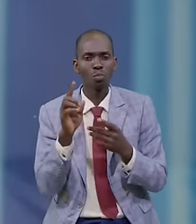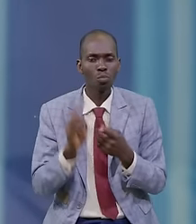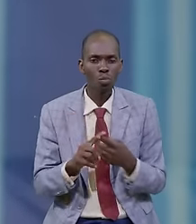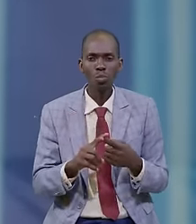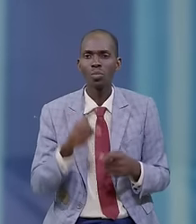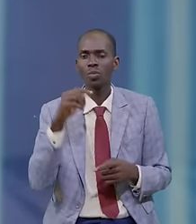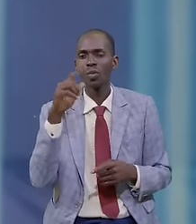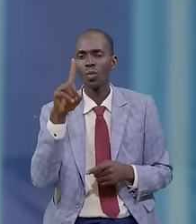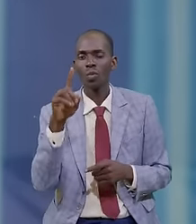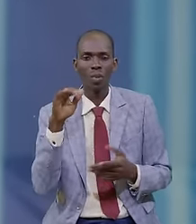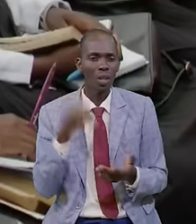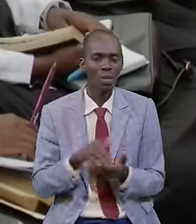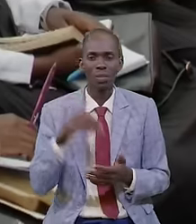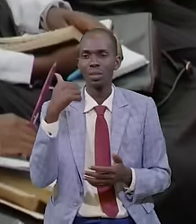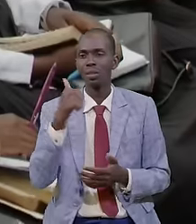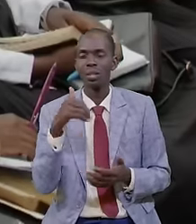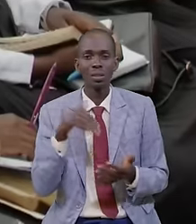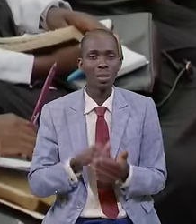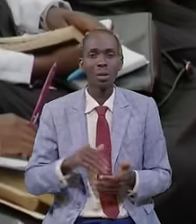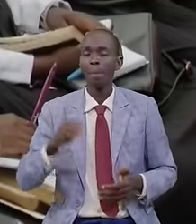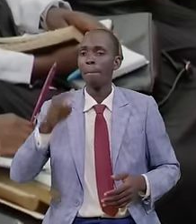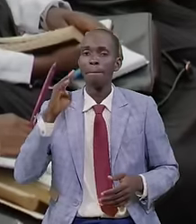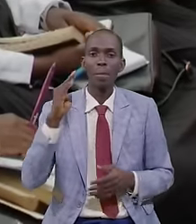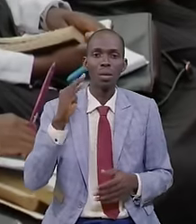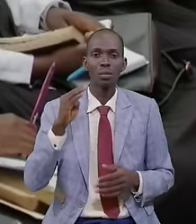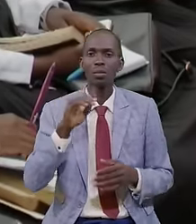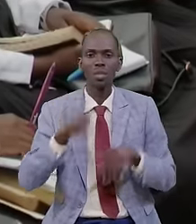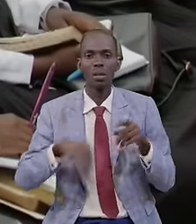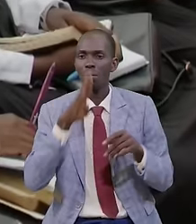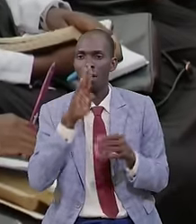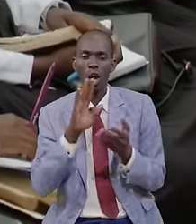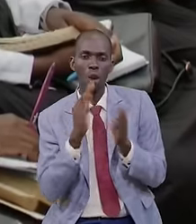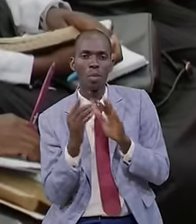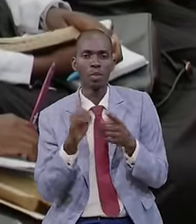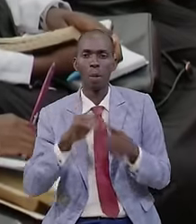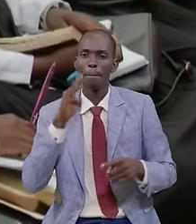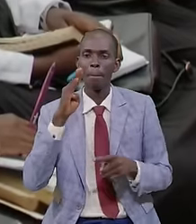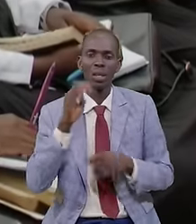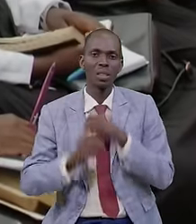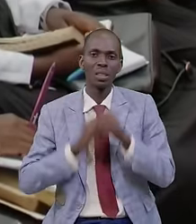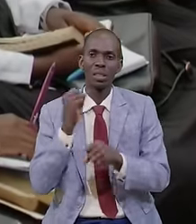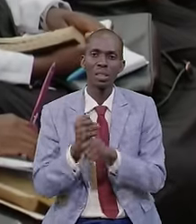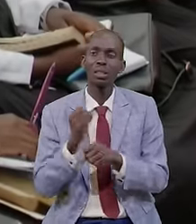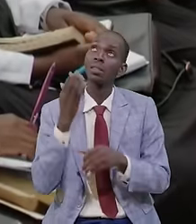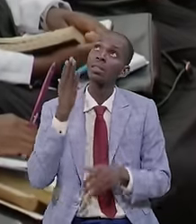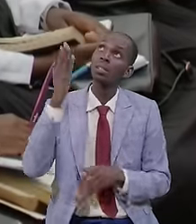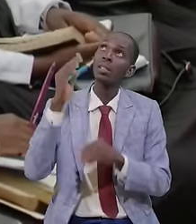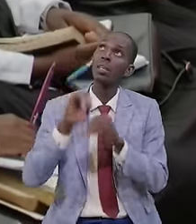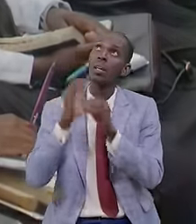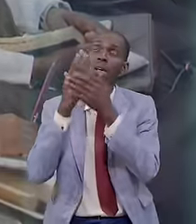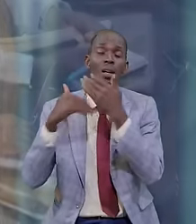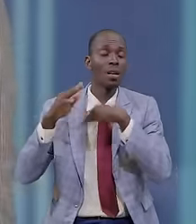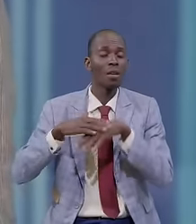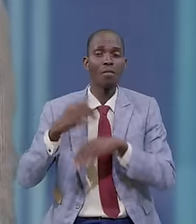billion years in heaven, compared with forever and ever, I have a